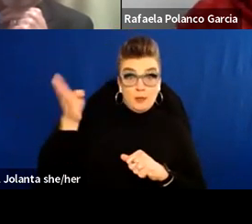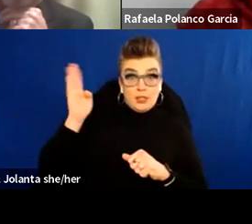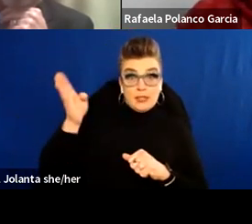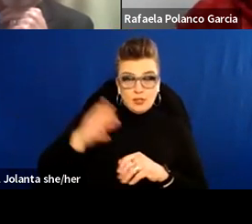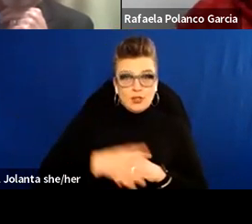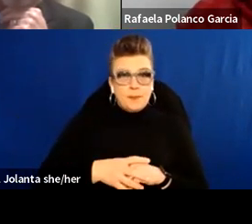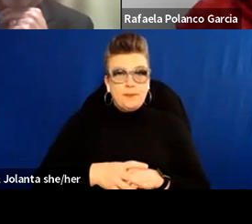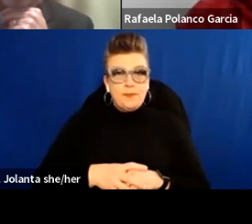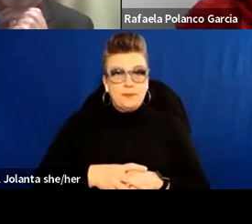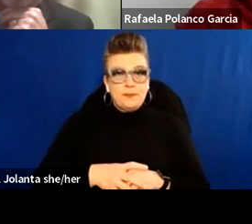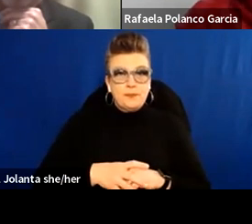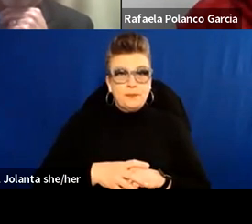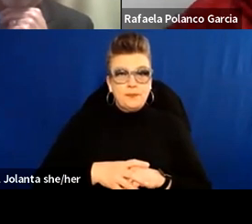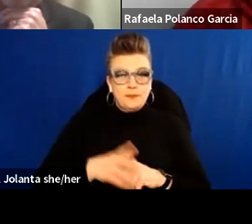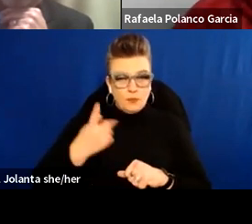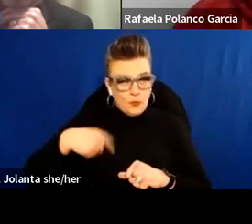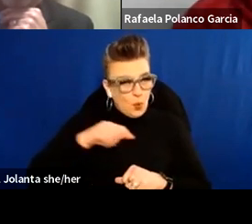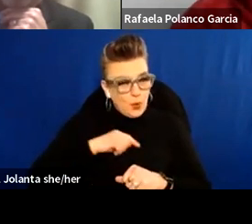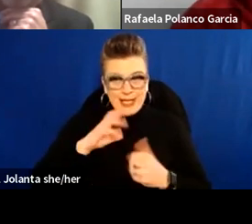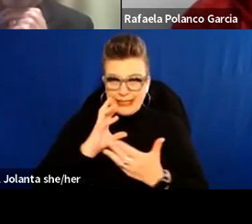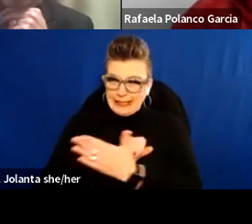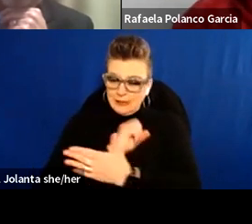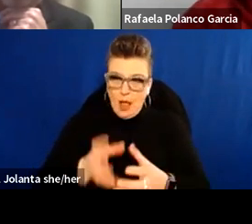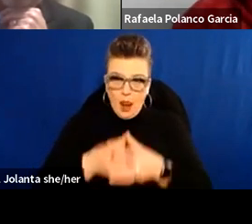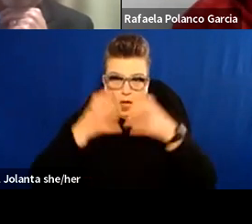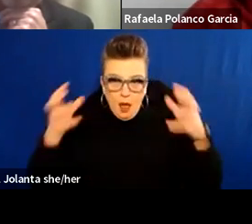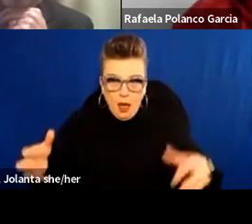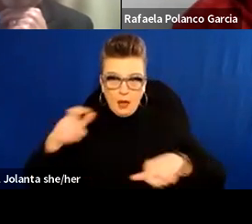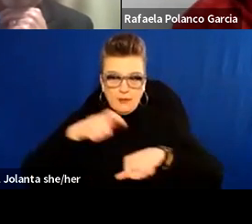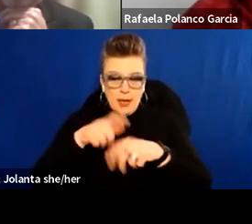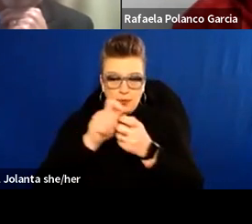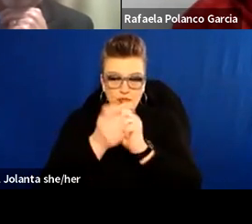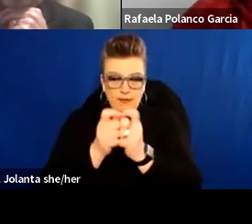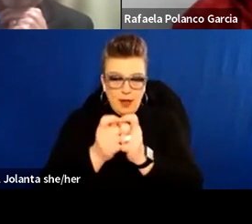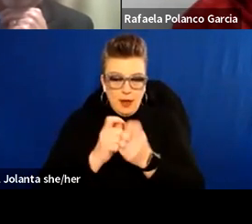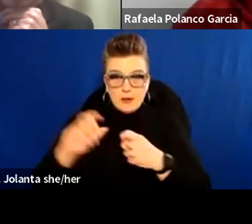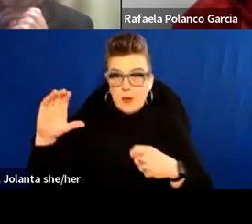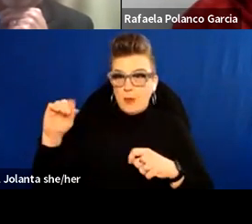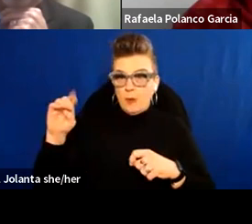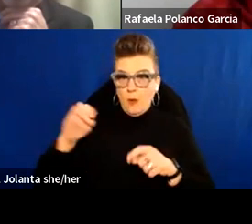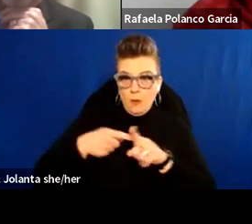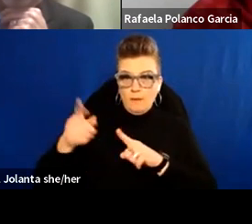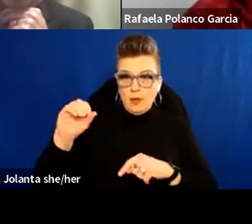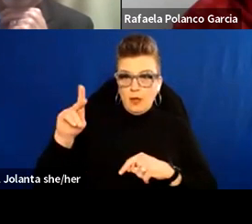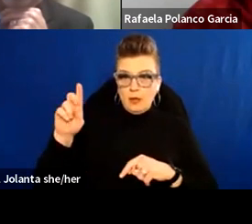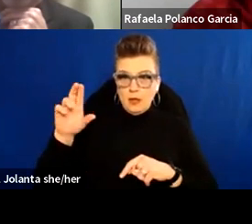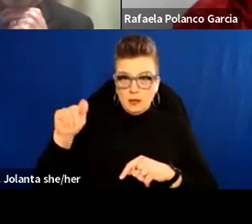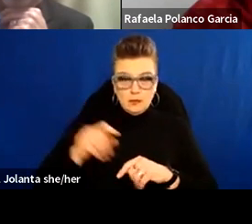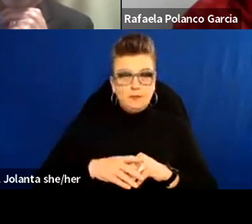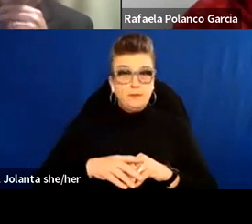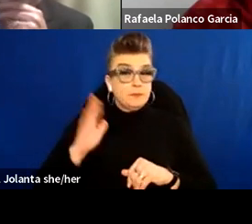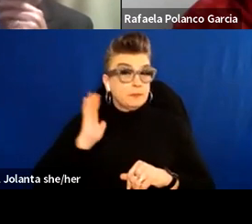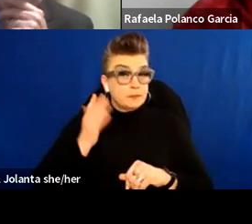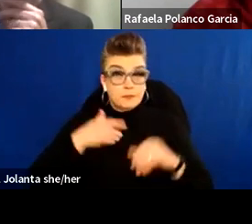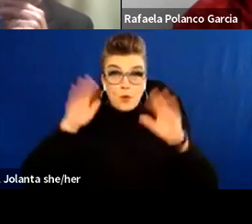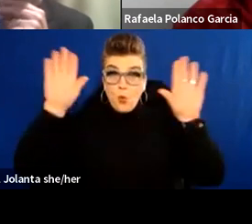we took a lot of time to revise the code of conduct our wonderful staff